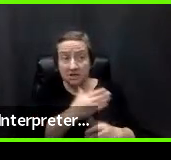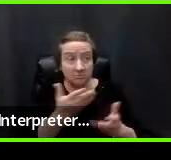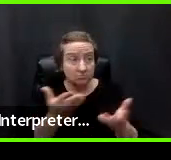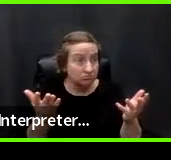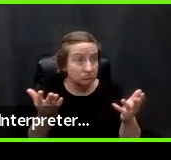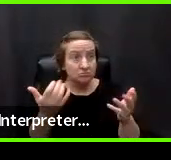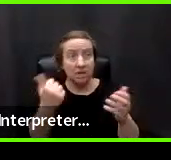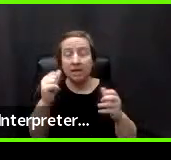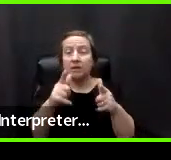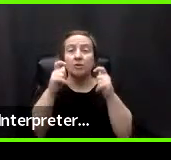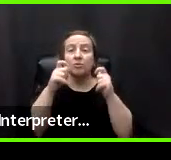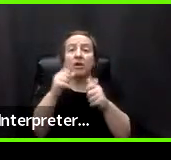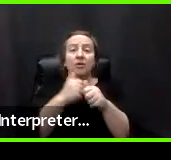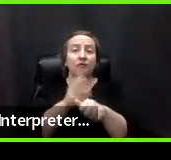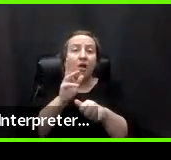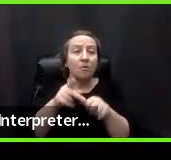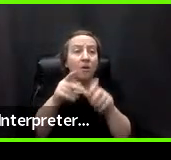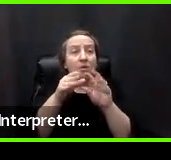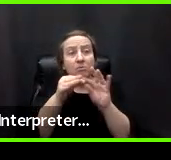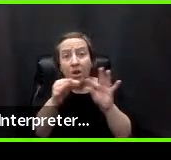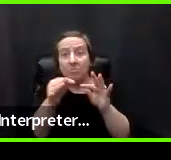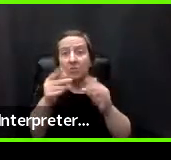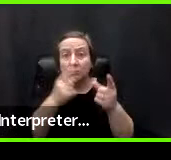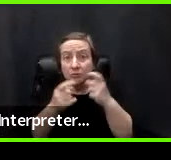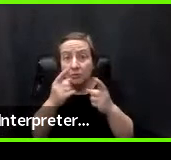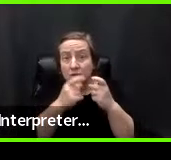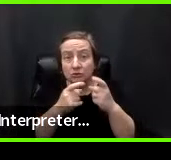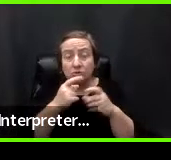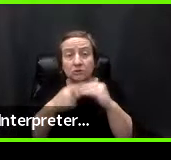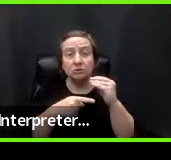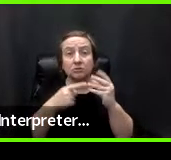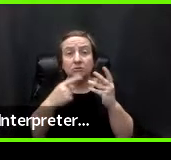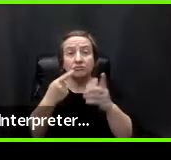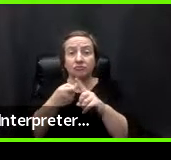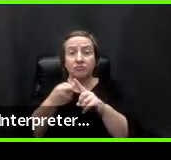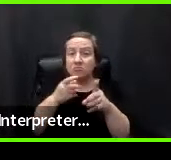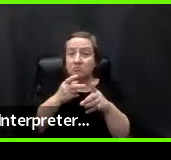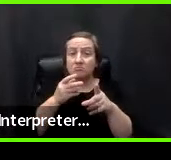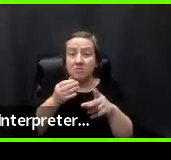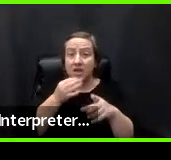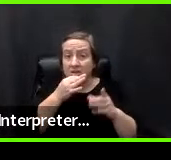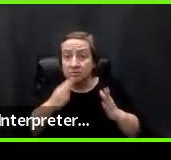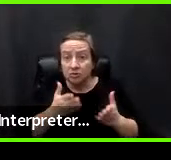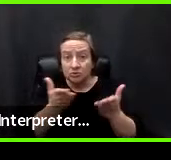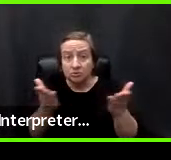any quick follow-up comments or questions of any of our experts.